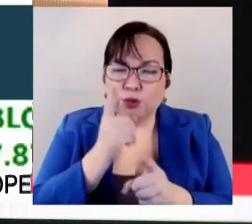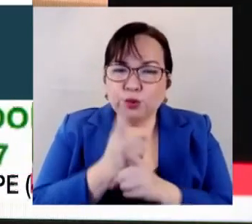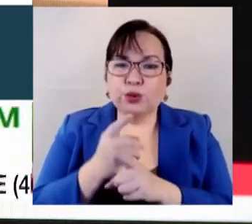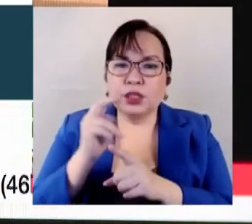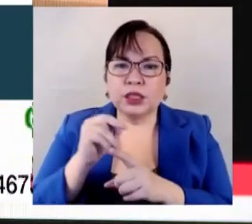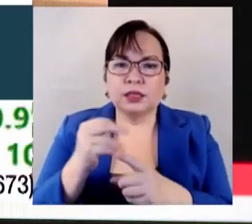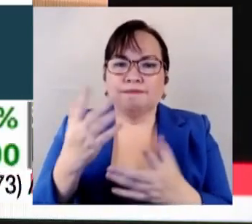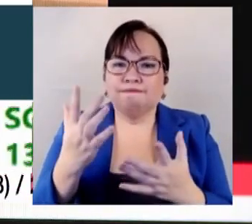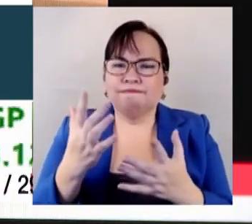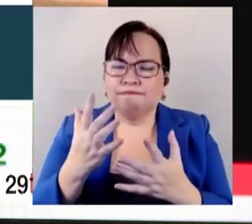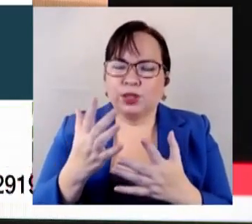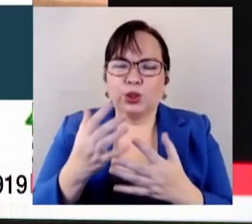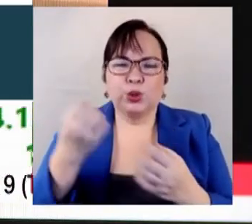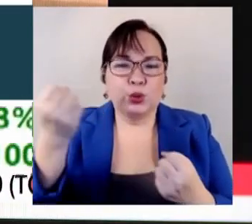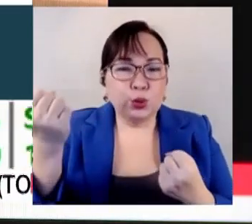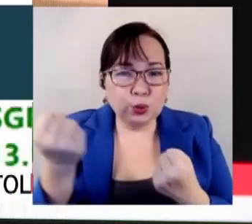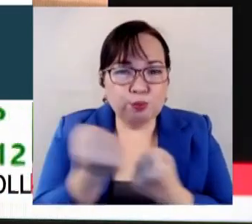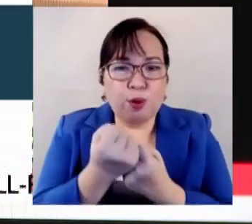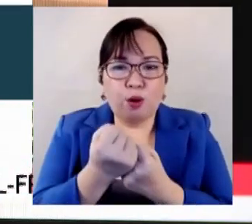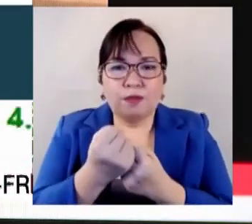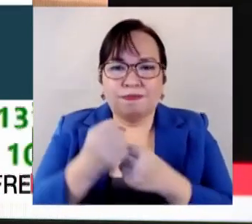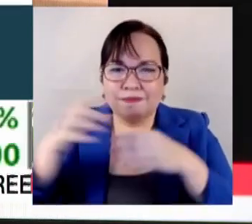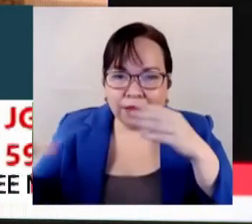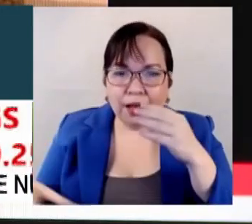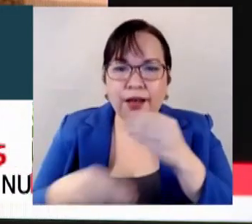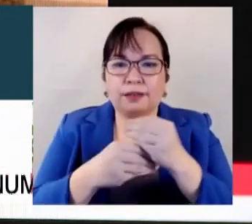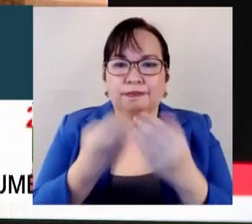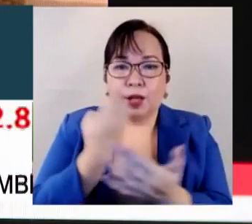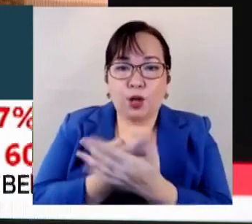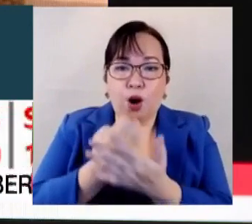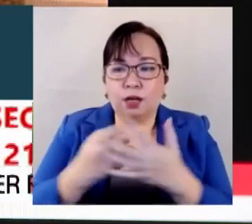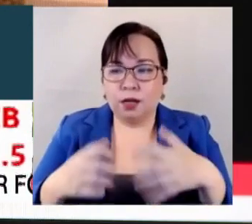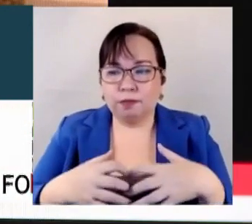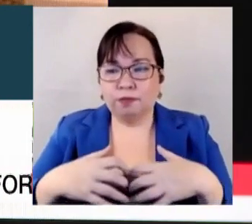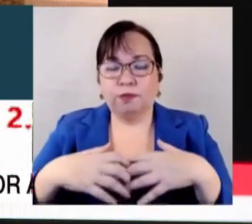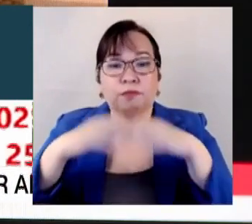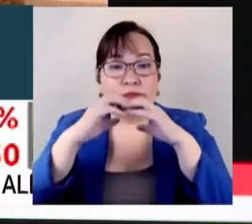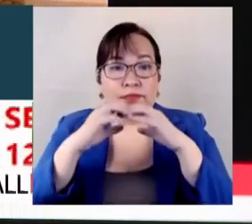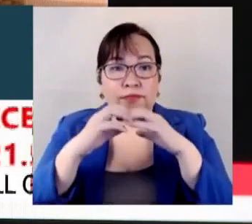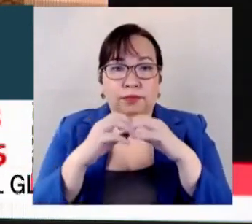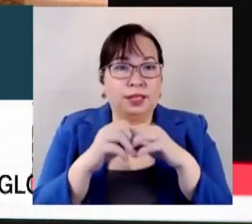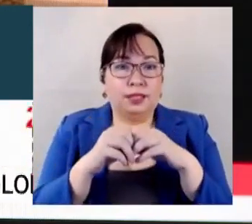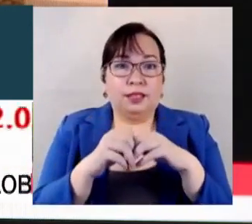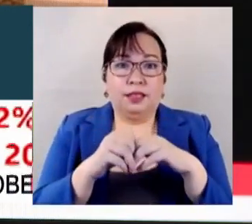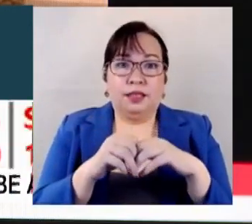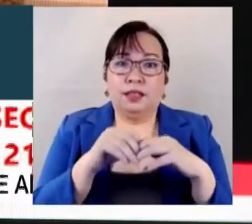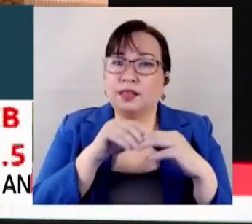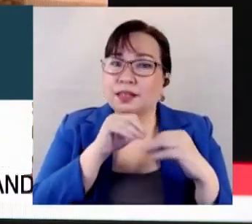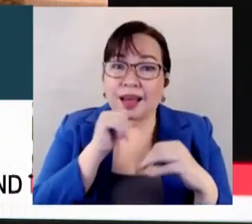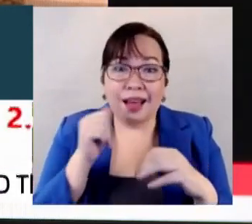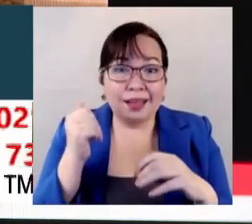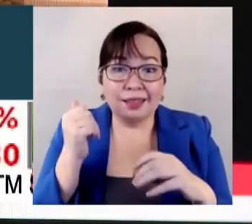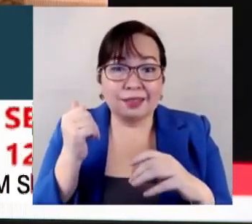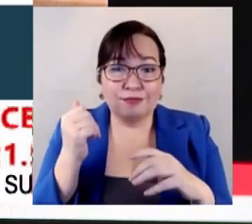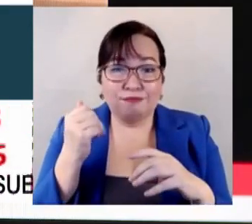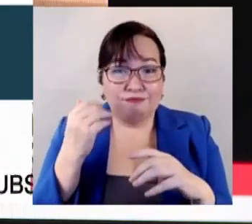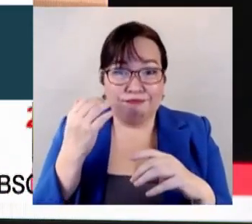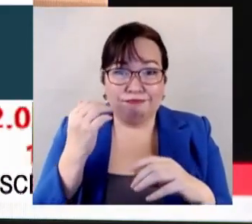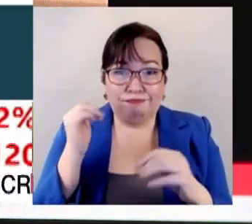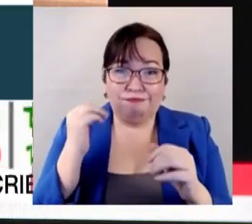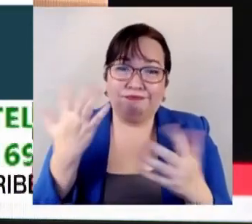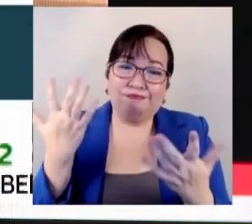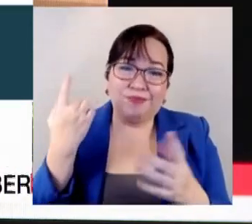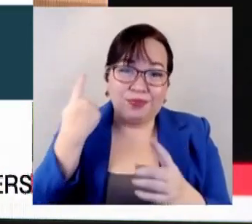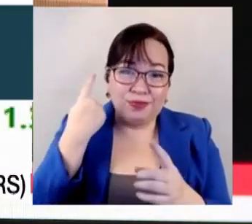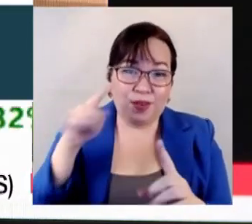for economic recovery and not because of the election. Ito po ay